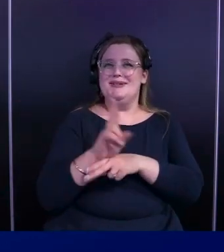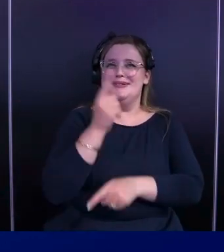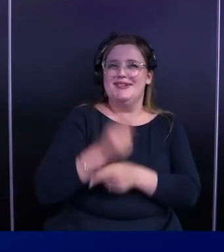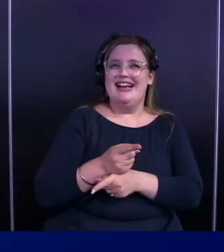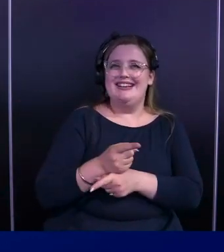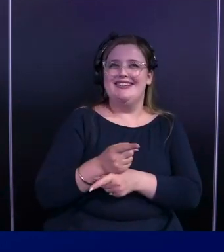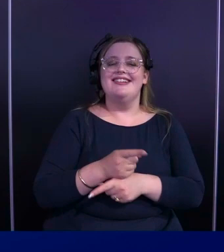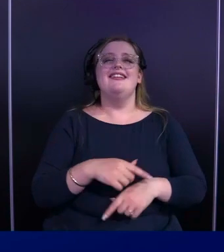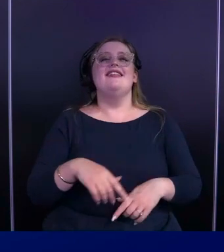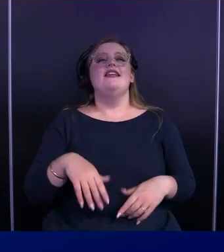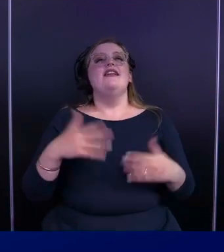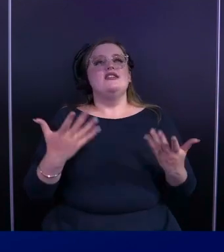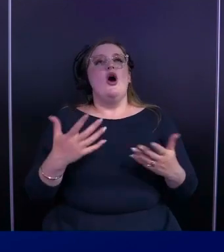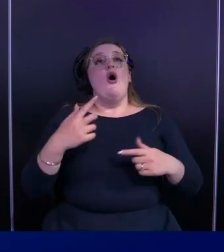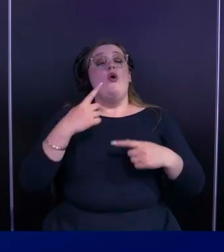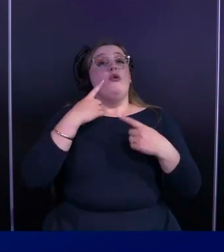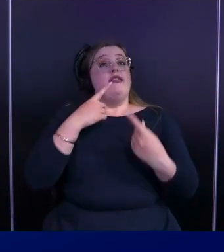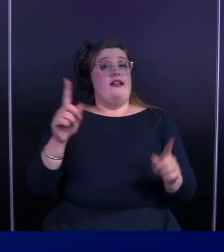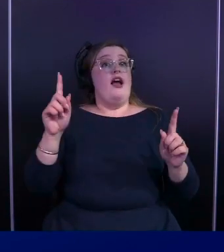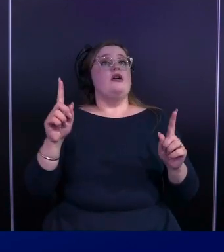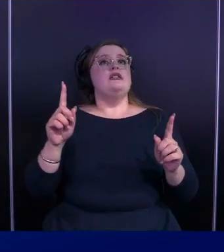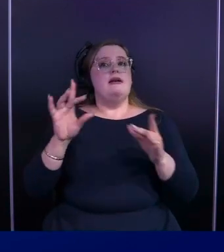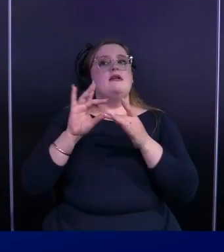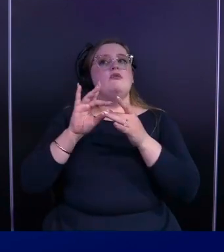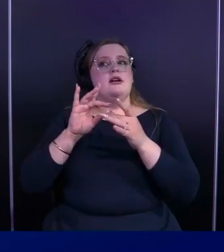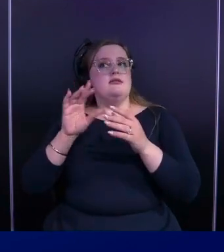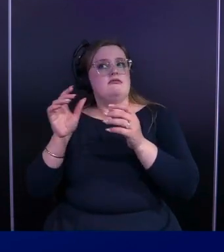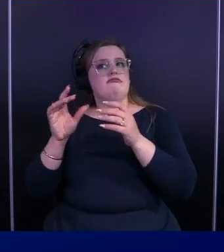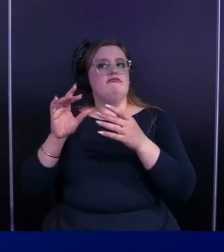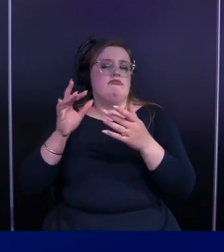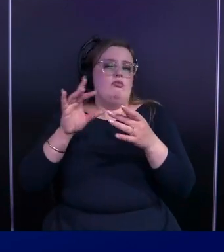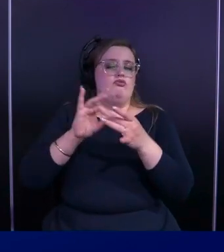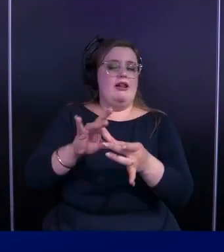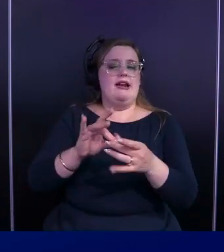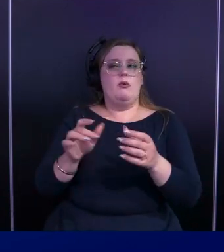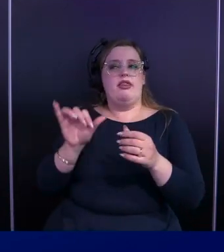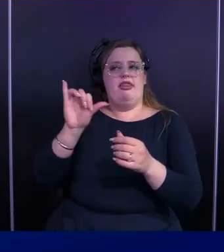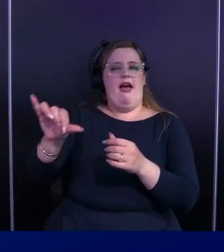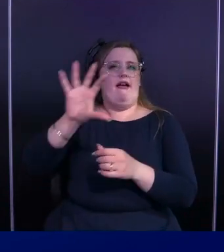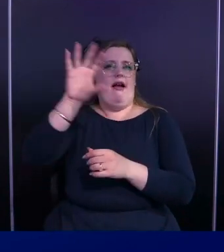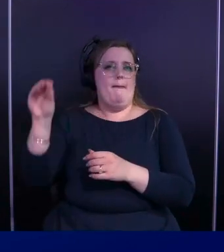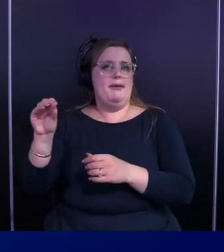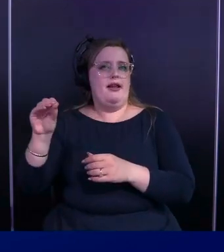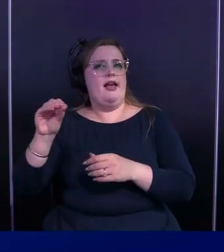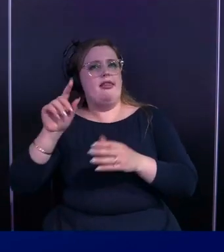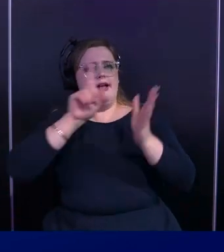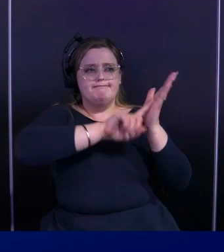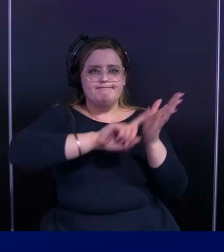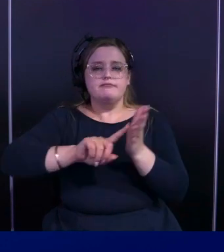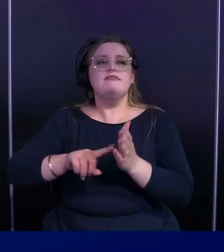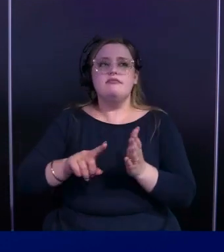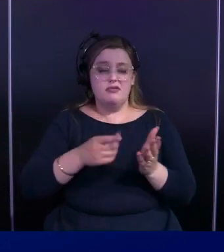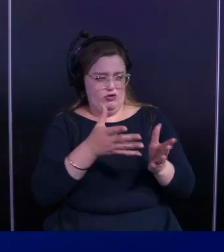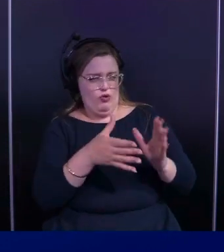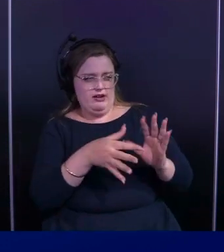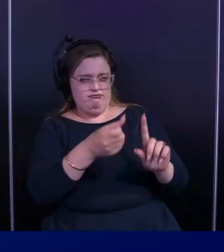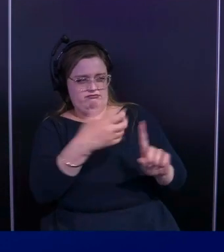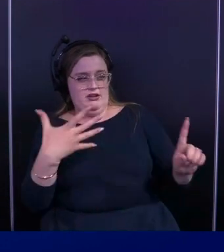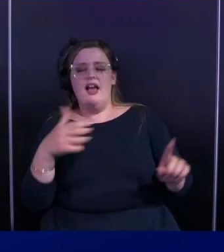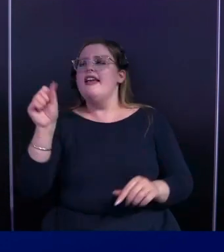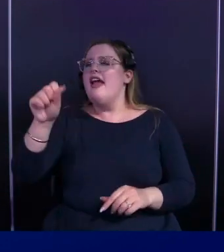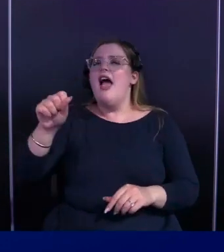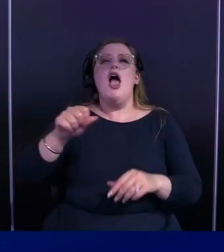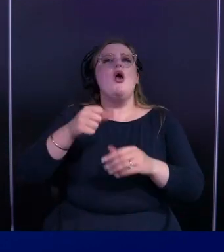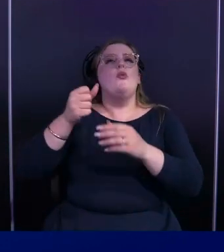was about our validation that we work with a company. Why don't you talk a little bit more about it? Yeah, Arvind? sure. So we engaged with NCC Group